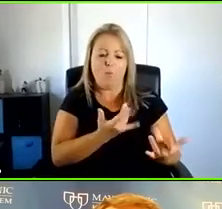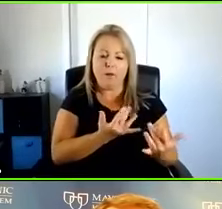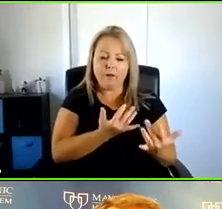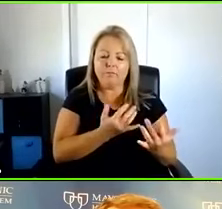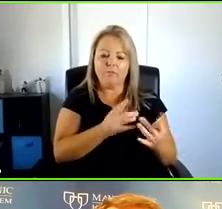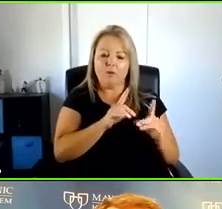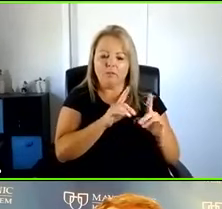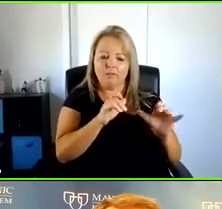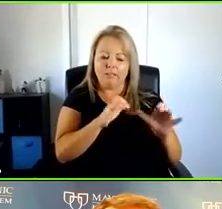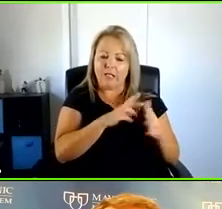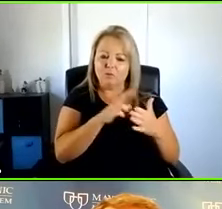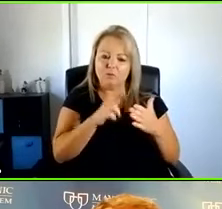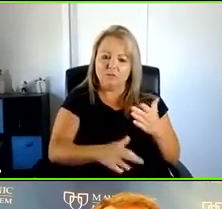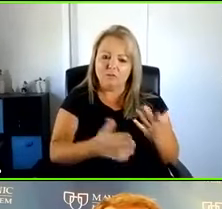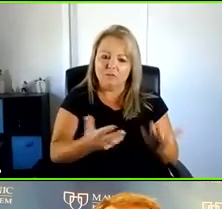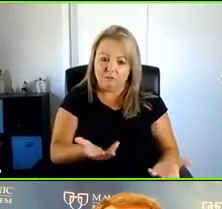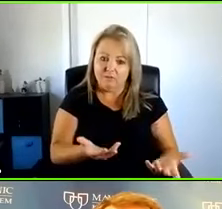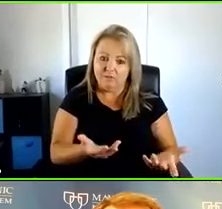results.